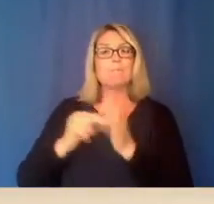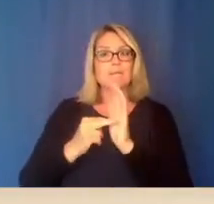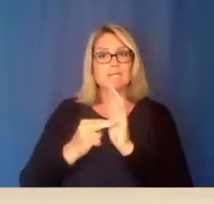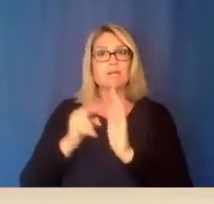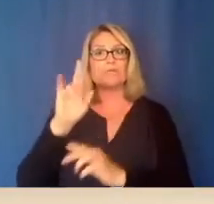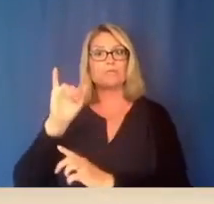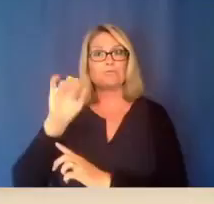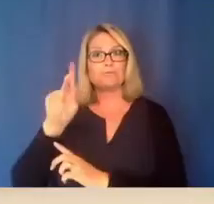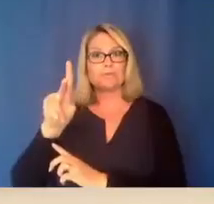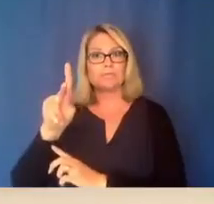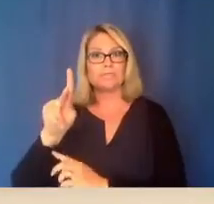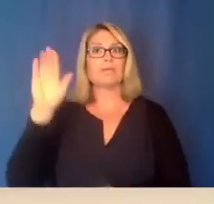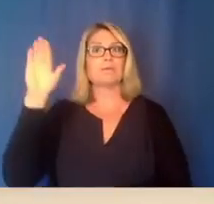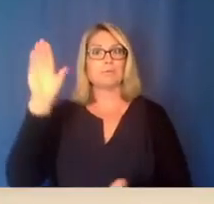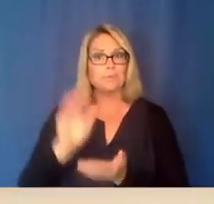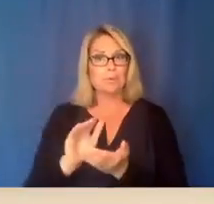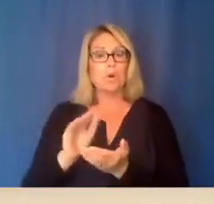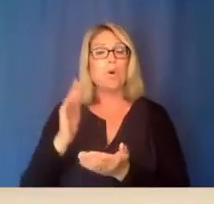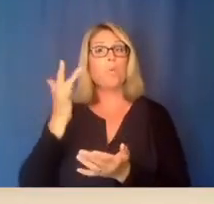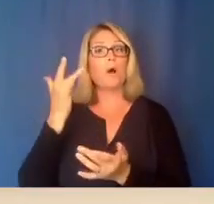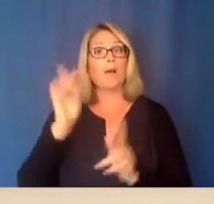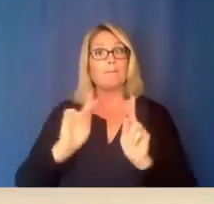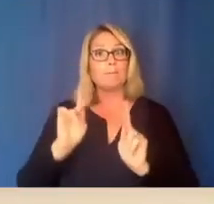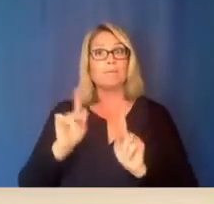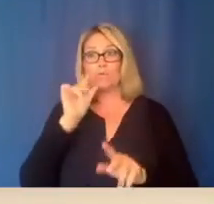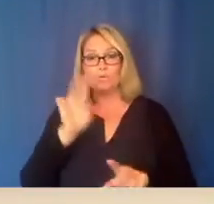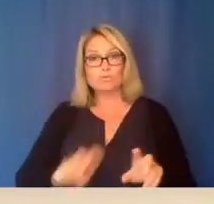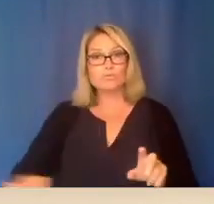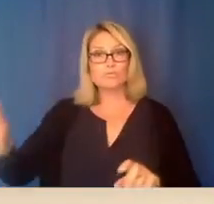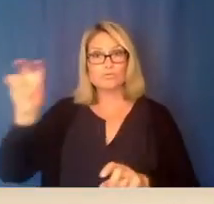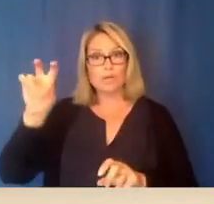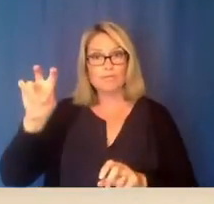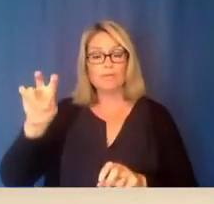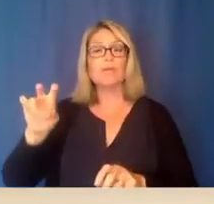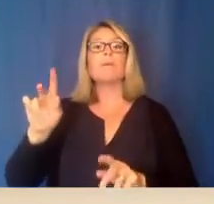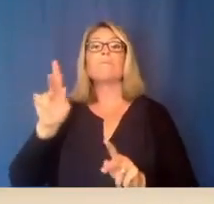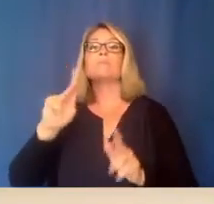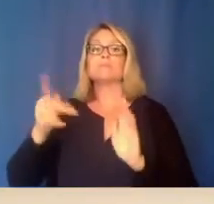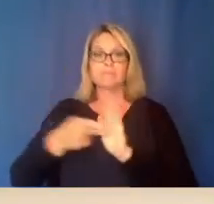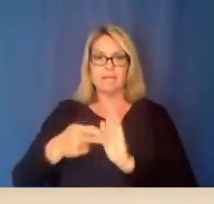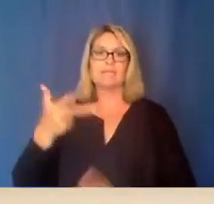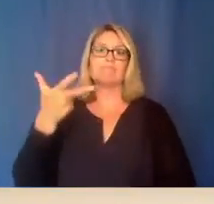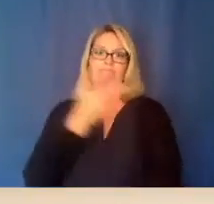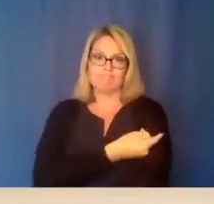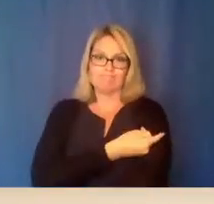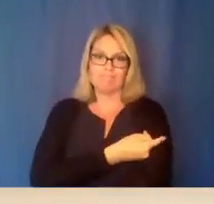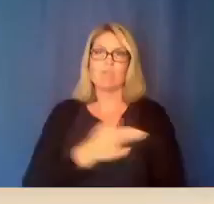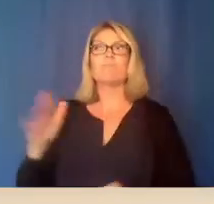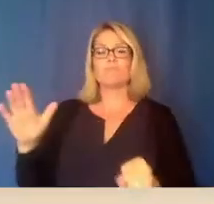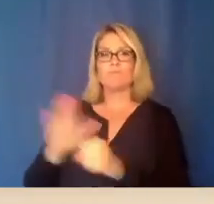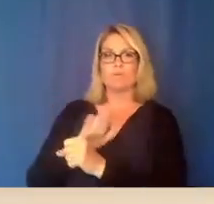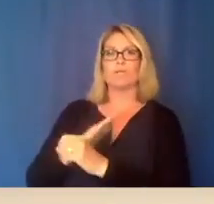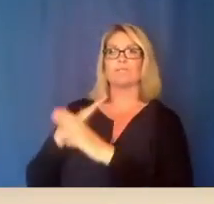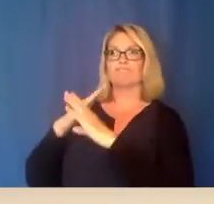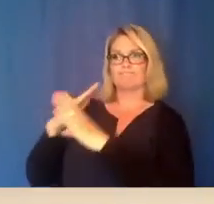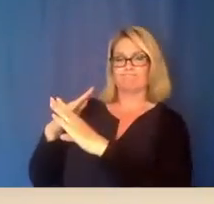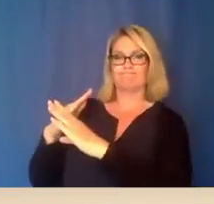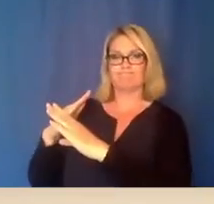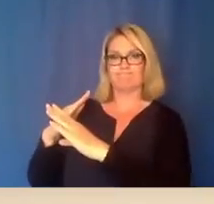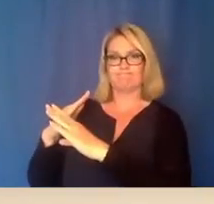more and more travelers and PEI residents receive their second dose of vaccine and become more fully protected against